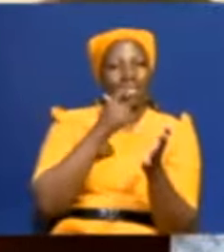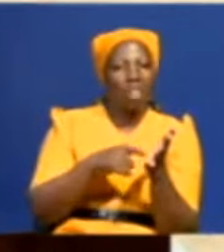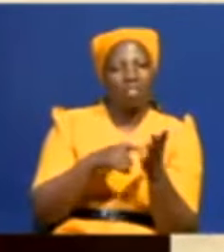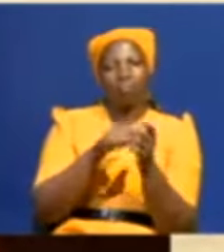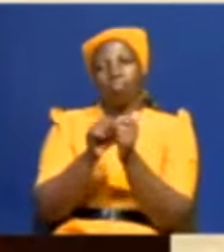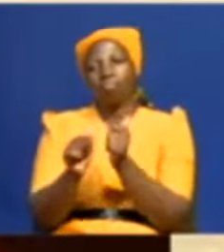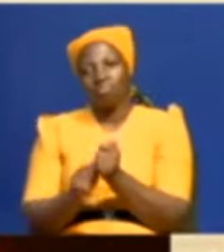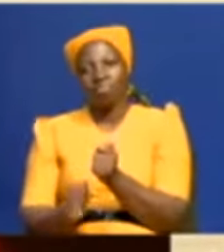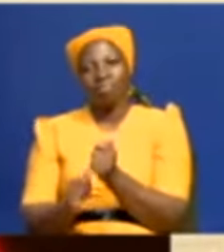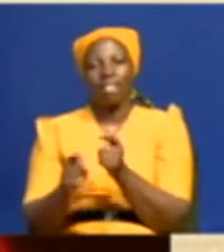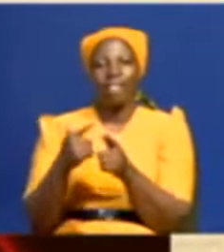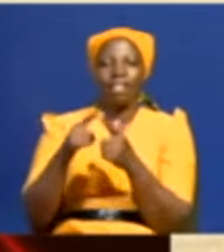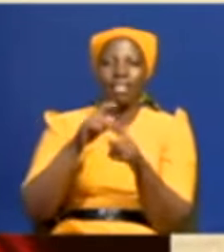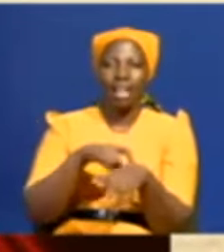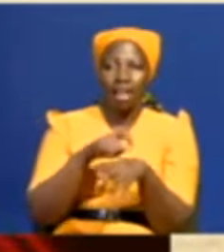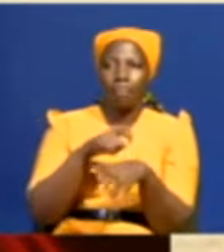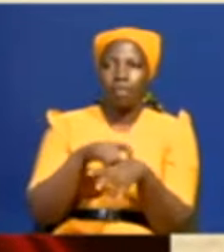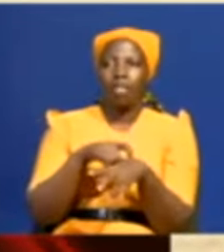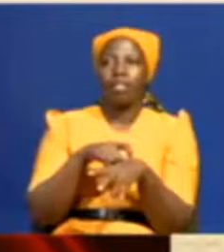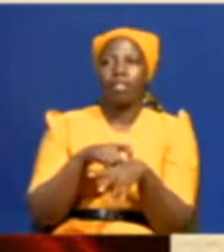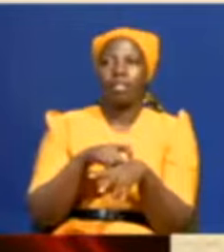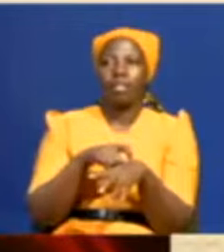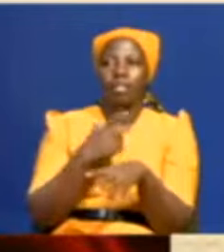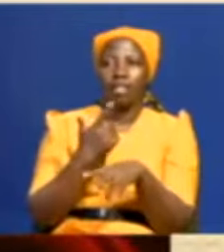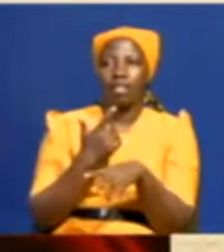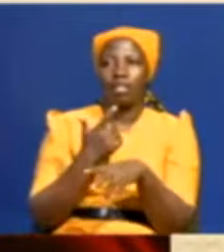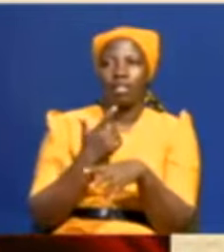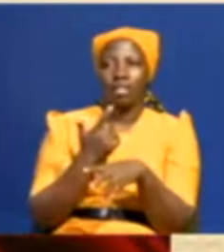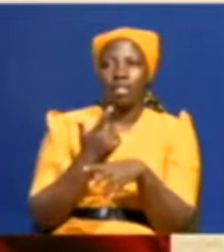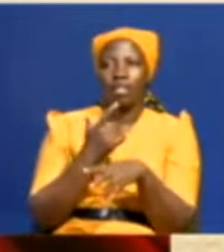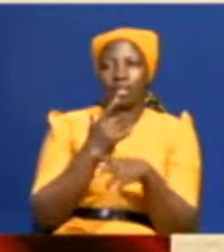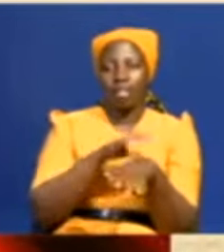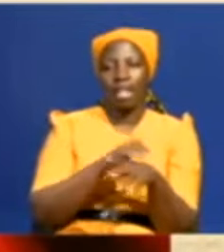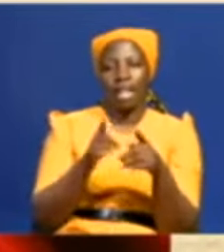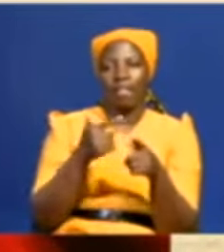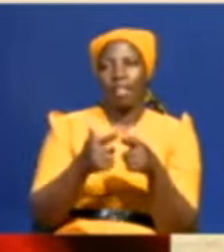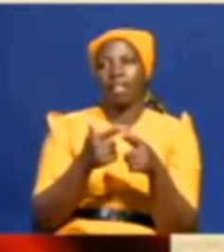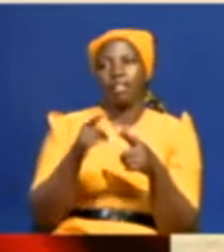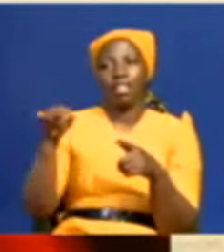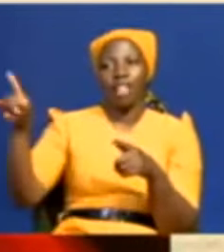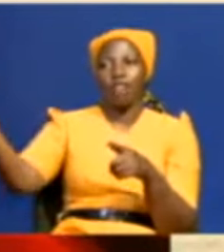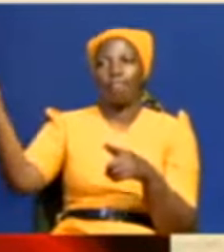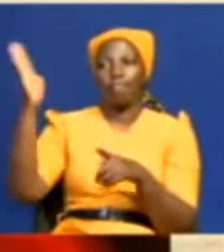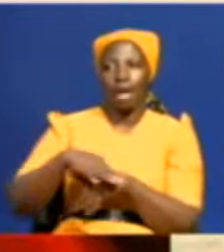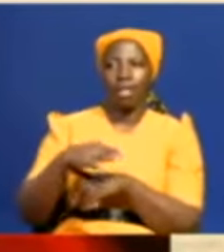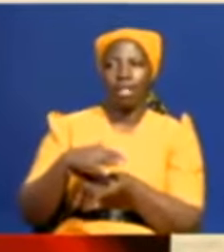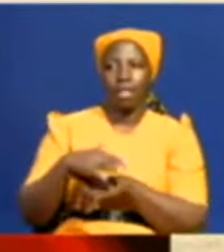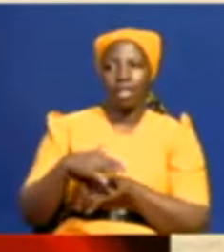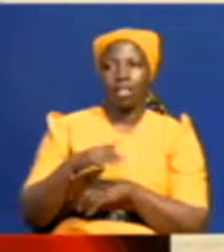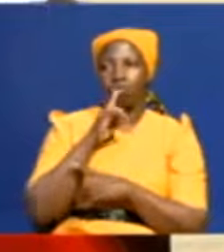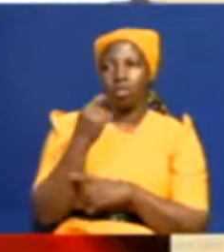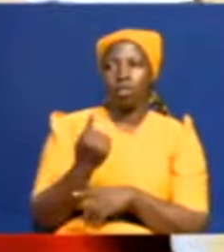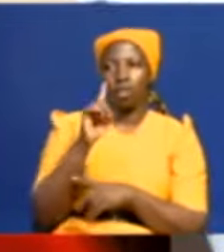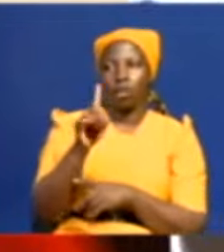spear would leave that place and it is found back here. Somebody else also picks and goes with it. So it is only one spear which was used